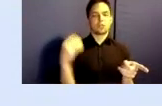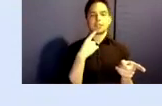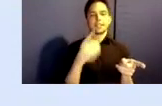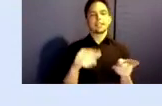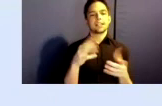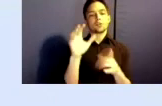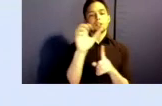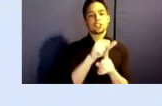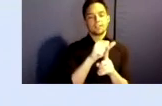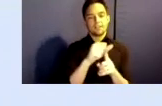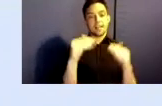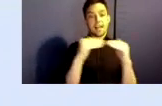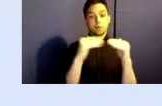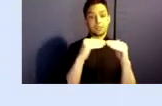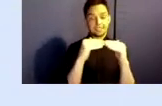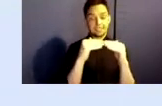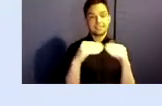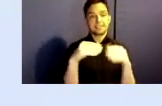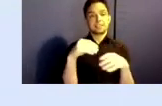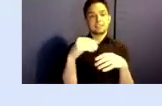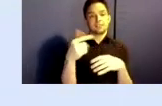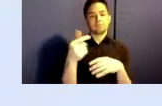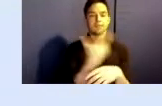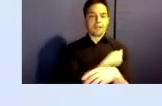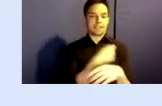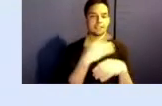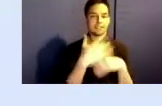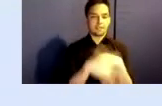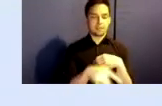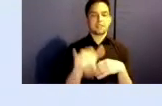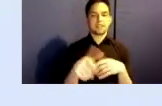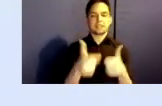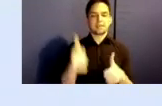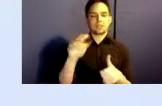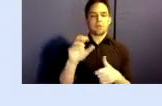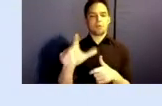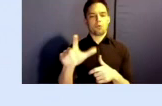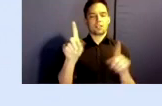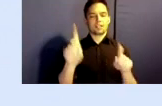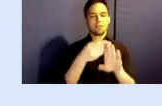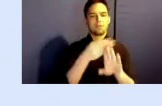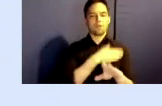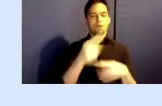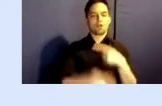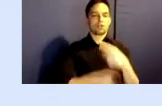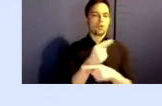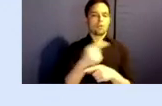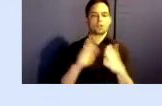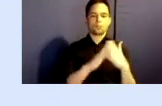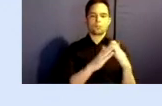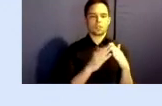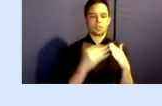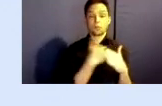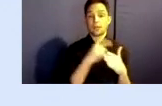in the COVID-19 vaccine availability is the biggest moral test before the global community. We must be